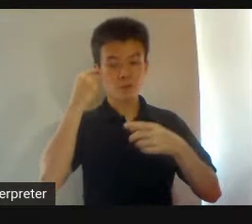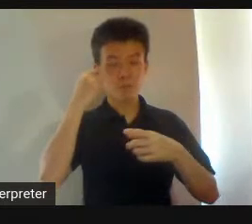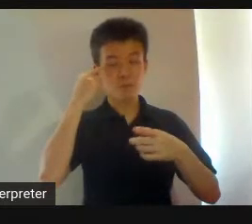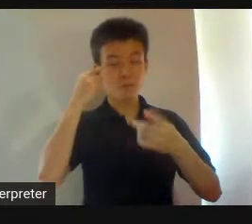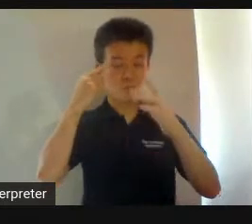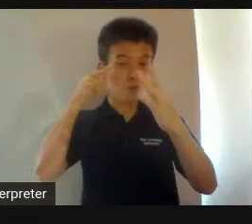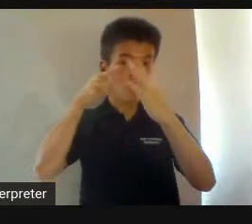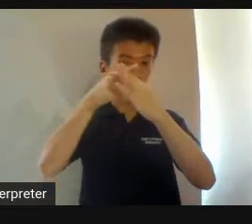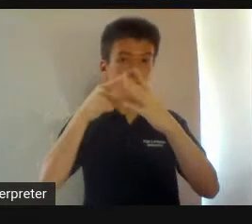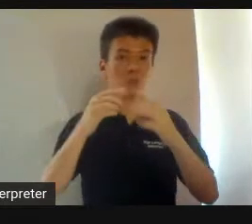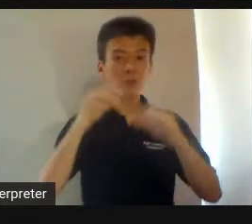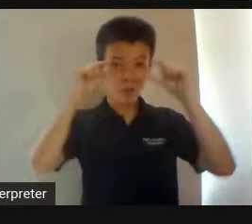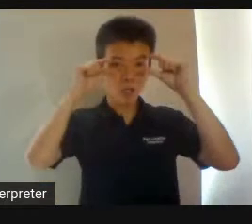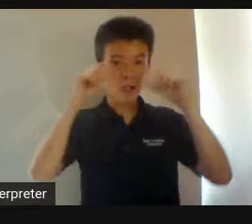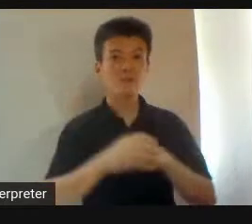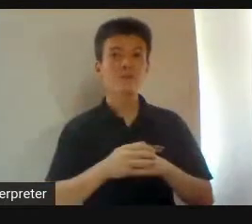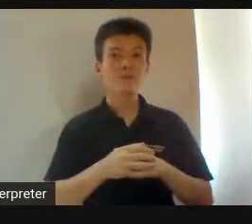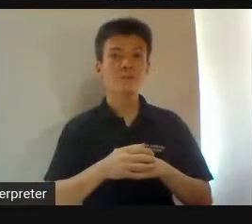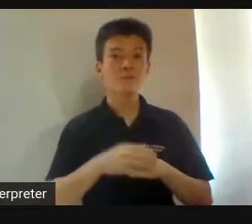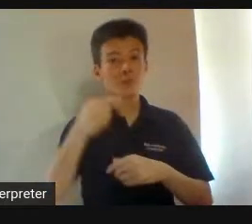glasses. Fantastic.